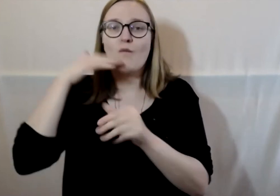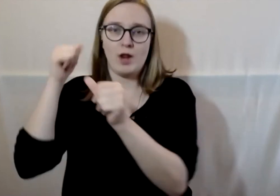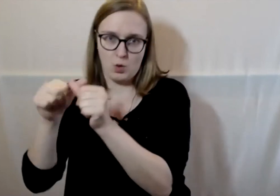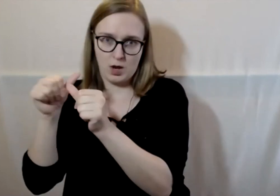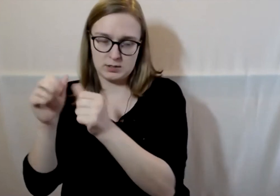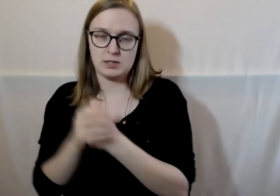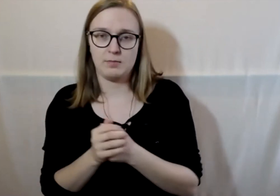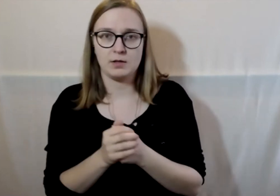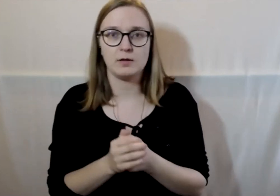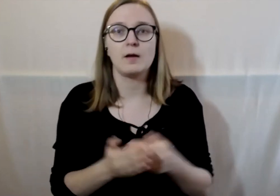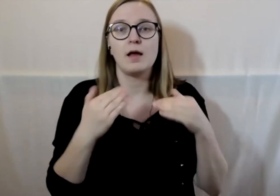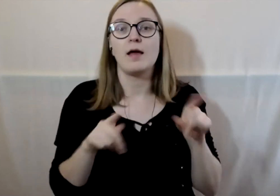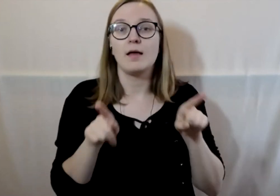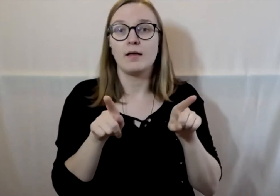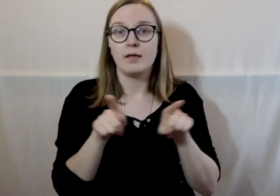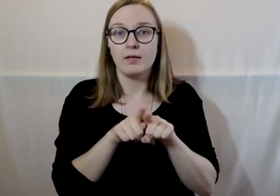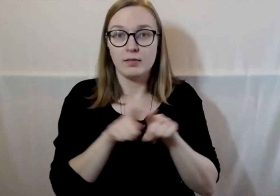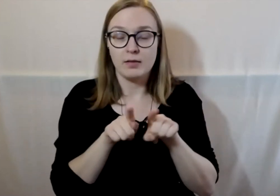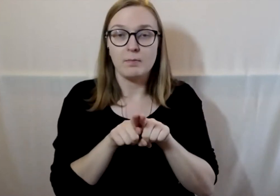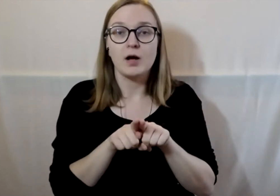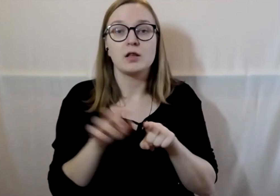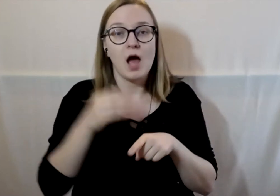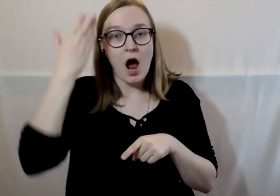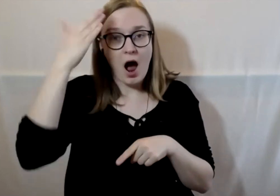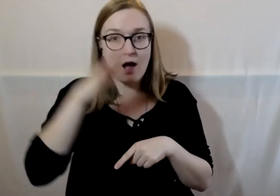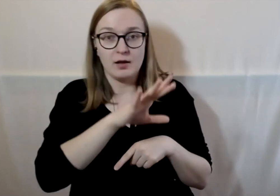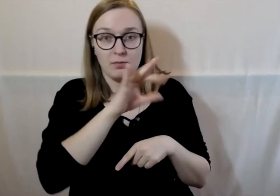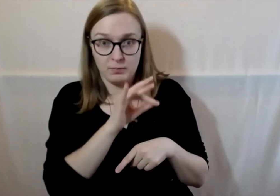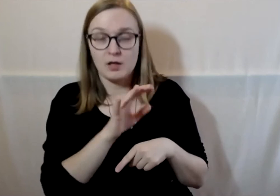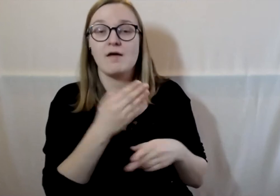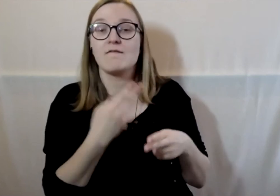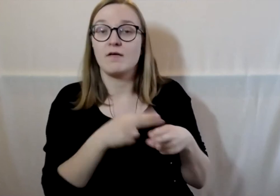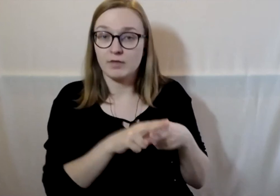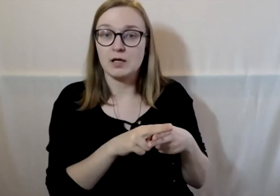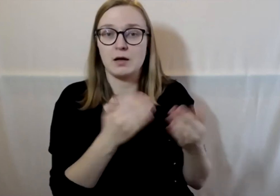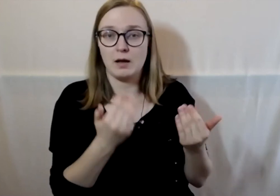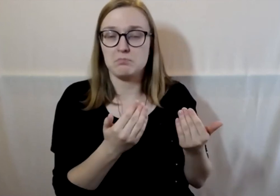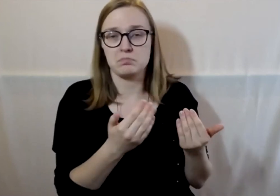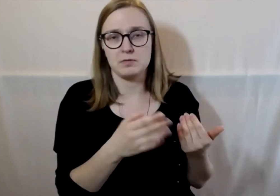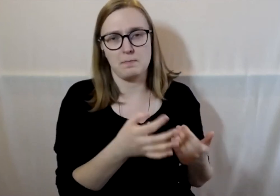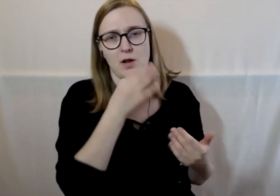successful experience in career education. We talked about Singapore, but we didn't choose it.